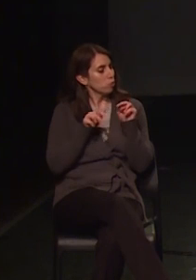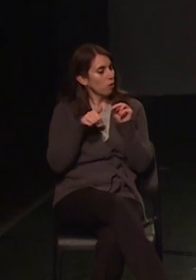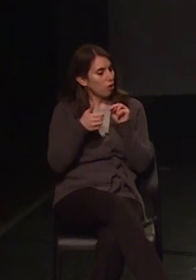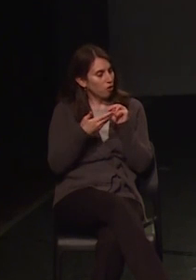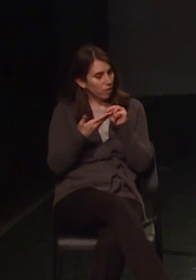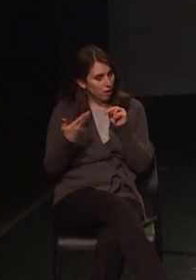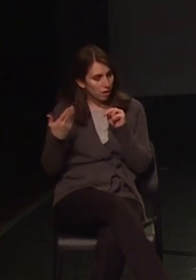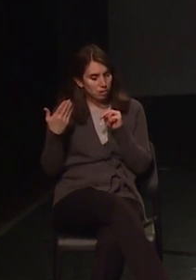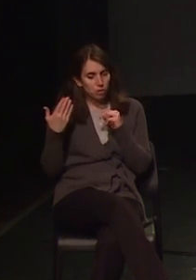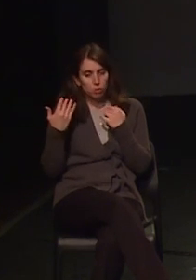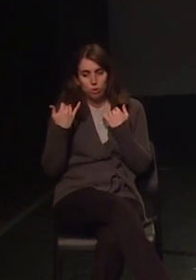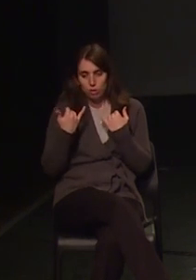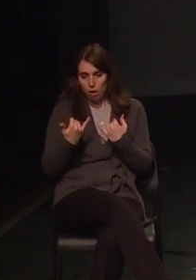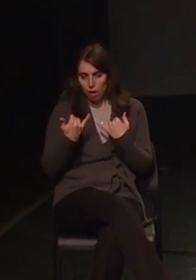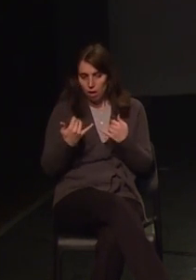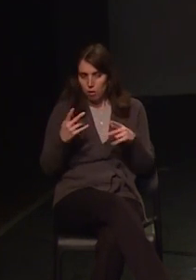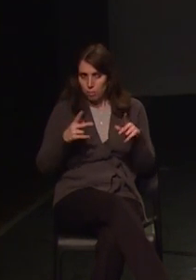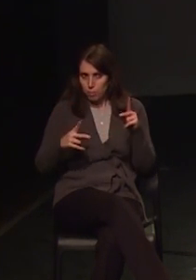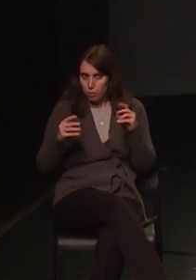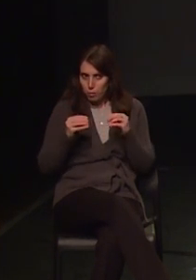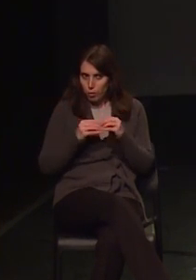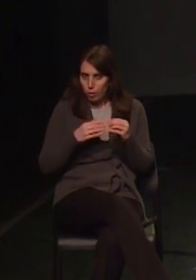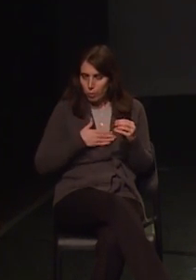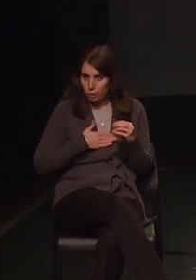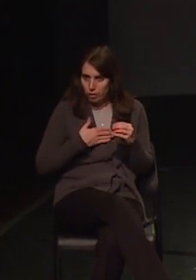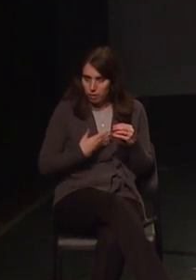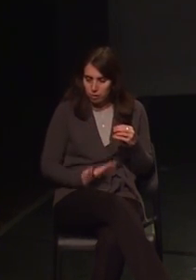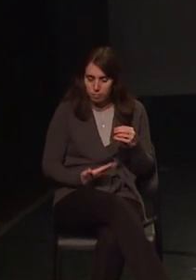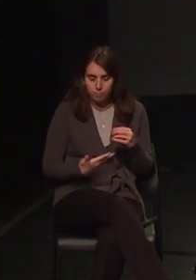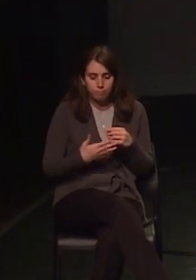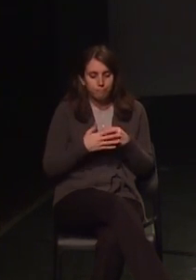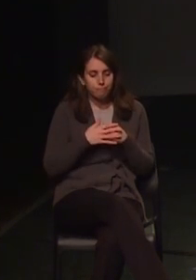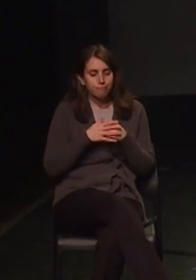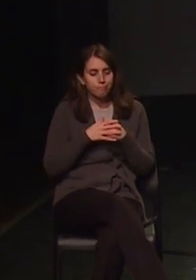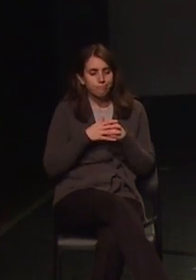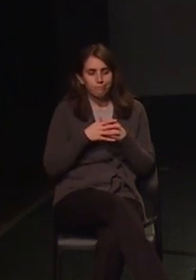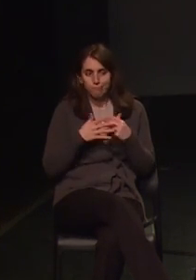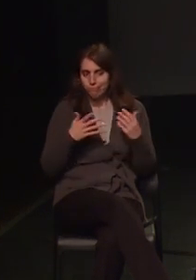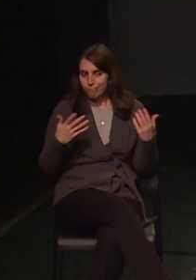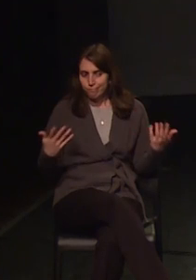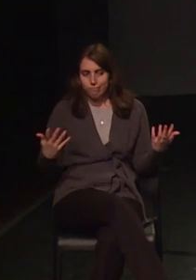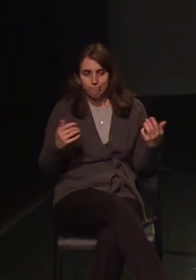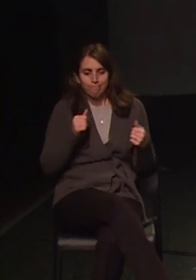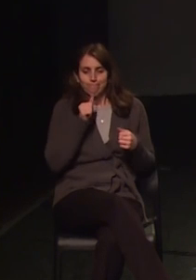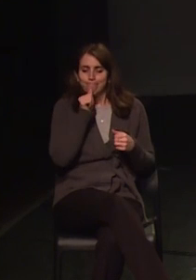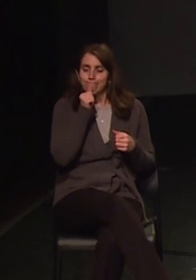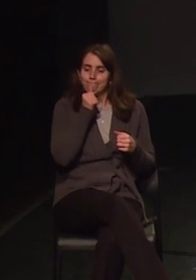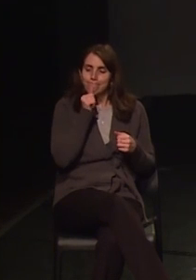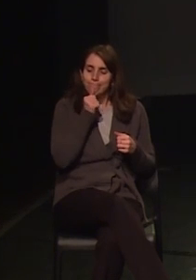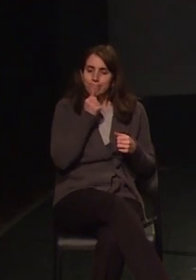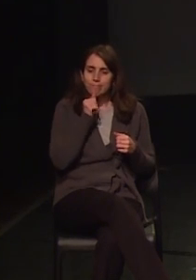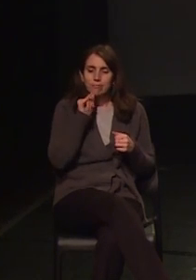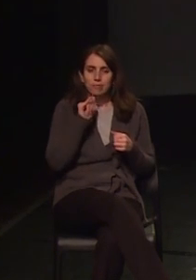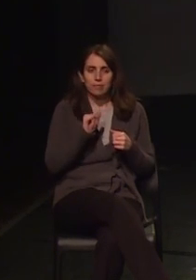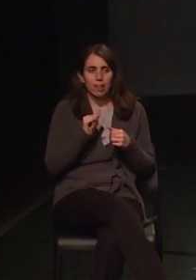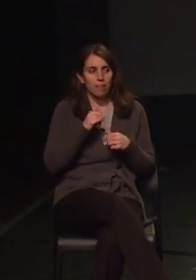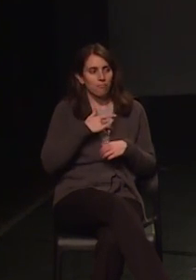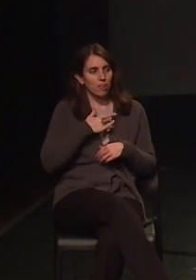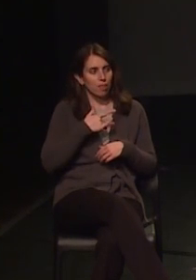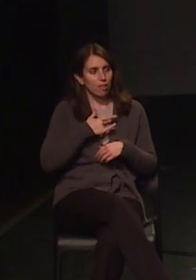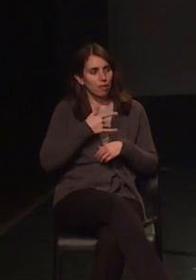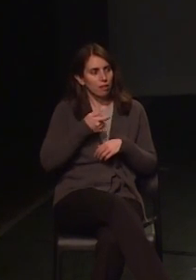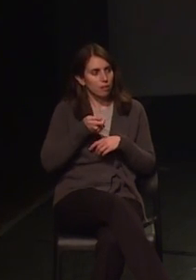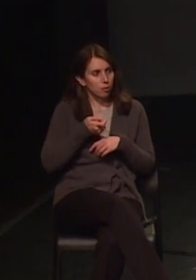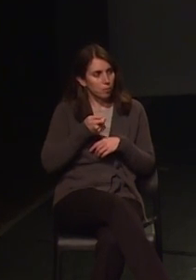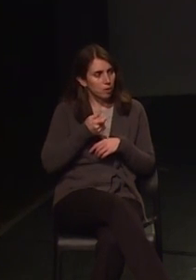becoming willing to just stay in that discomfort for a little while and